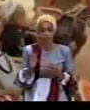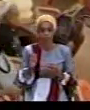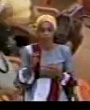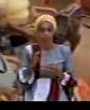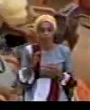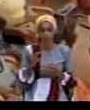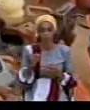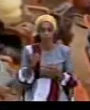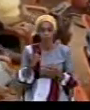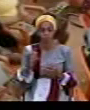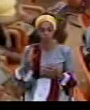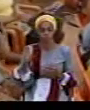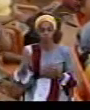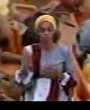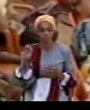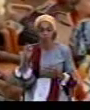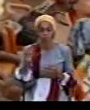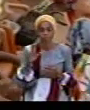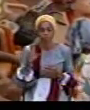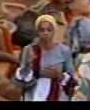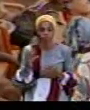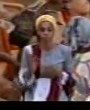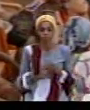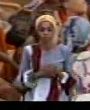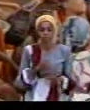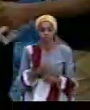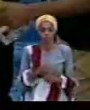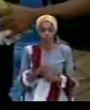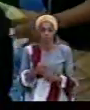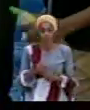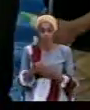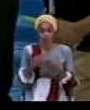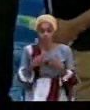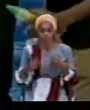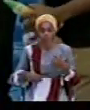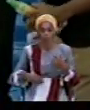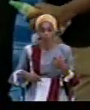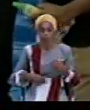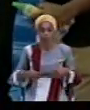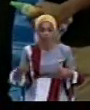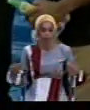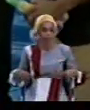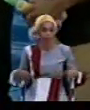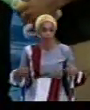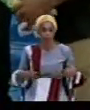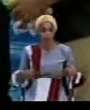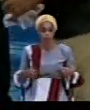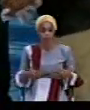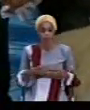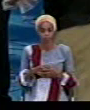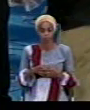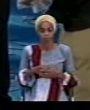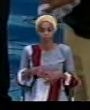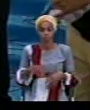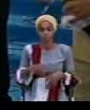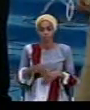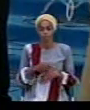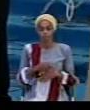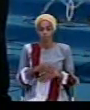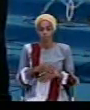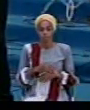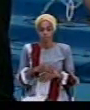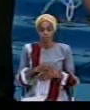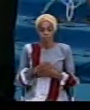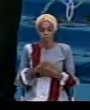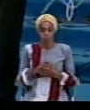old. She's been suffering from abdominal pain and was diagnosed as having ulcer since 6 years